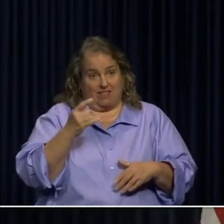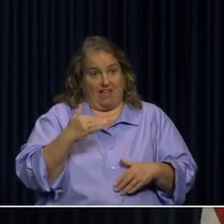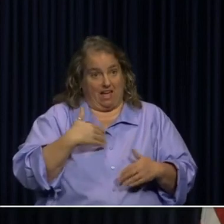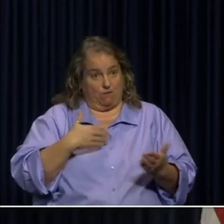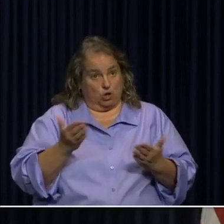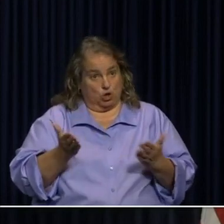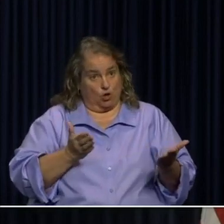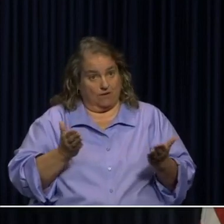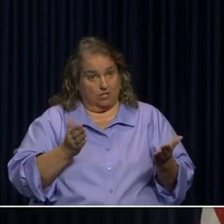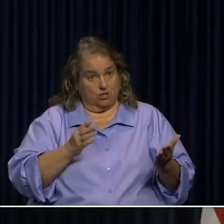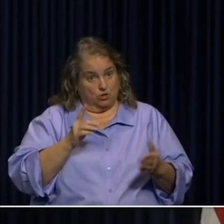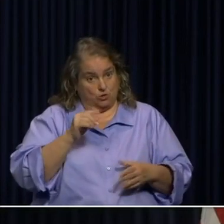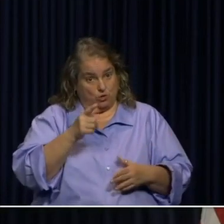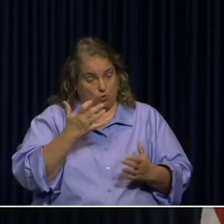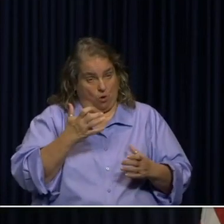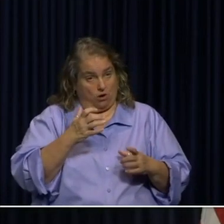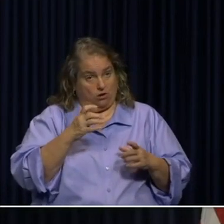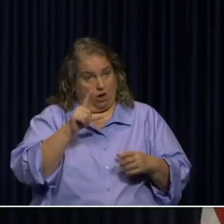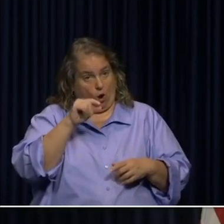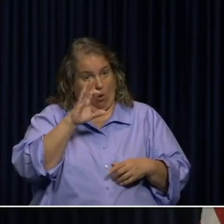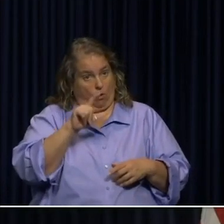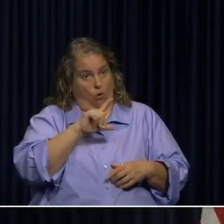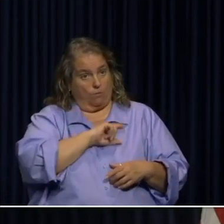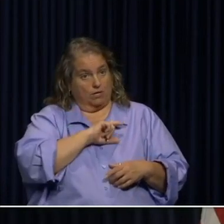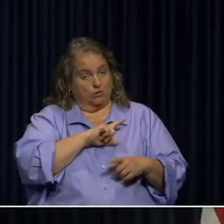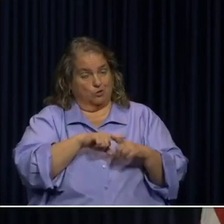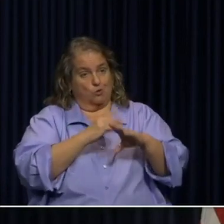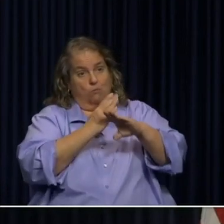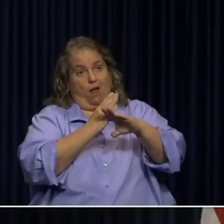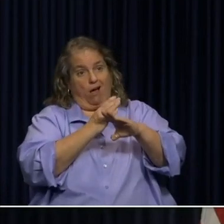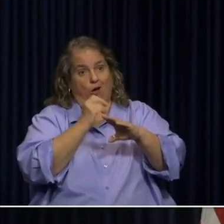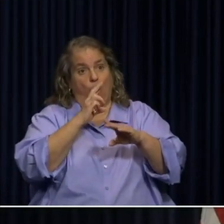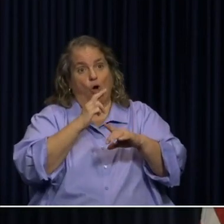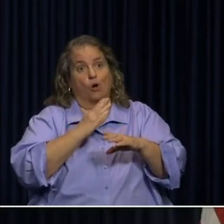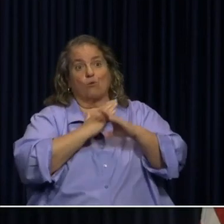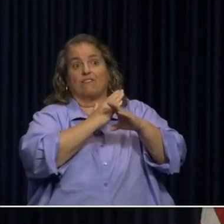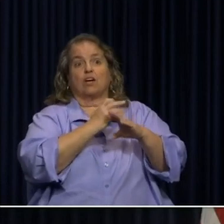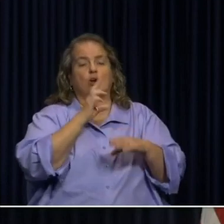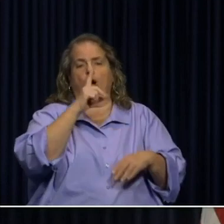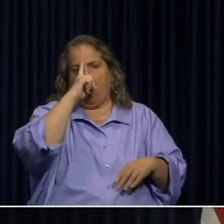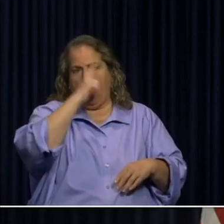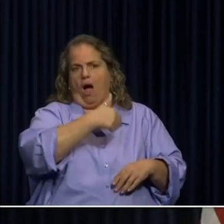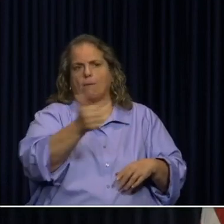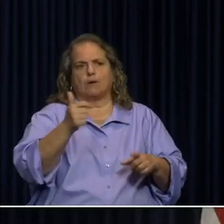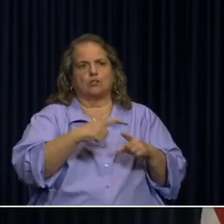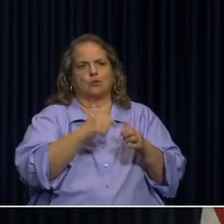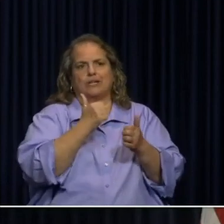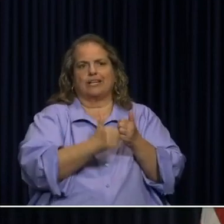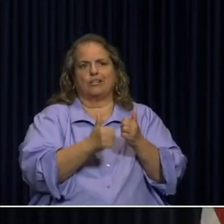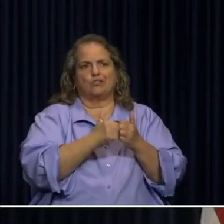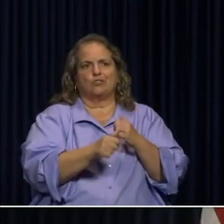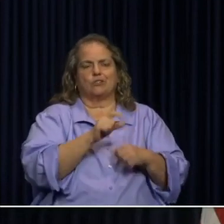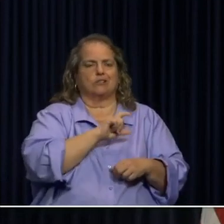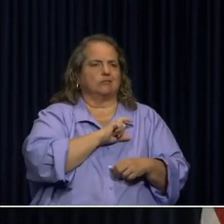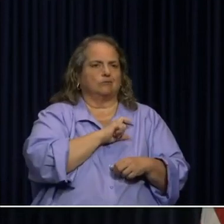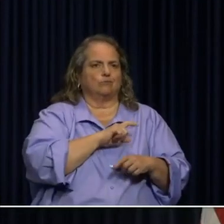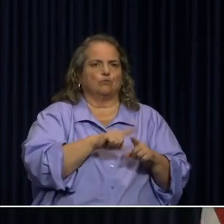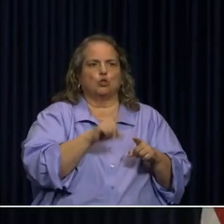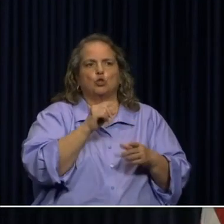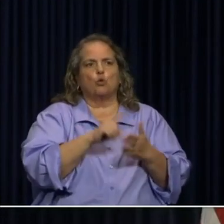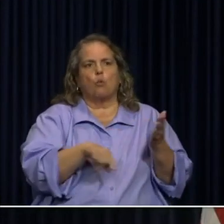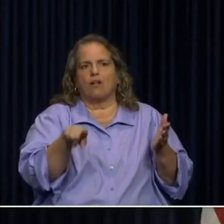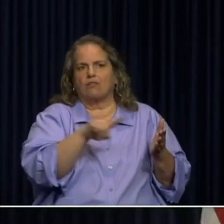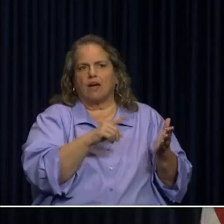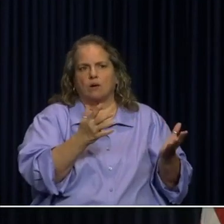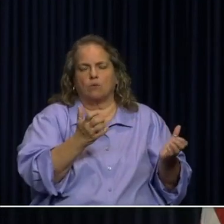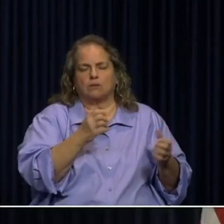services, do you want local officials to block or prevent those, or is that up to each law enforcement agency to do what they want